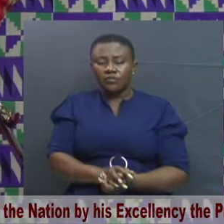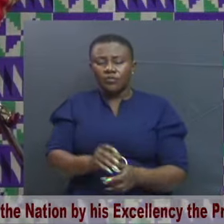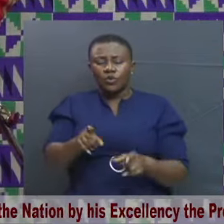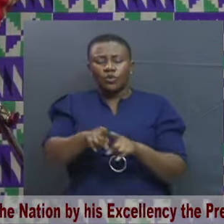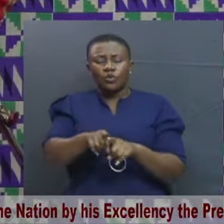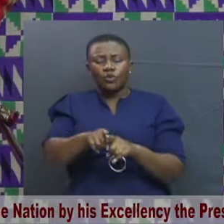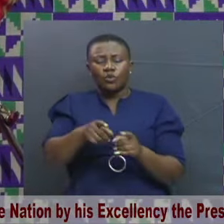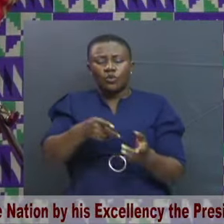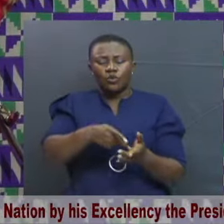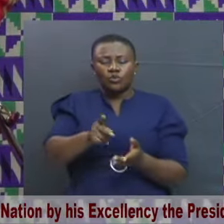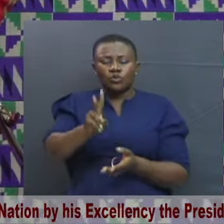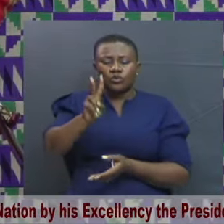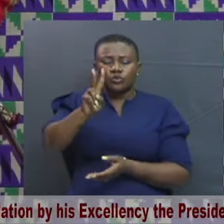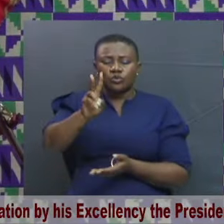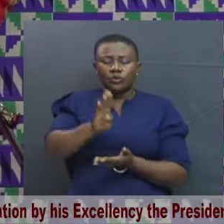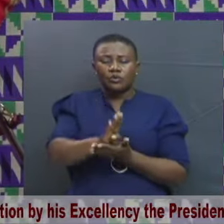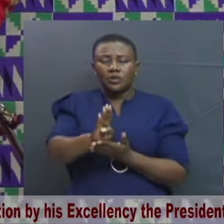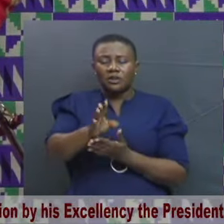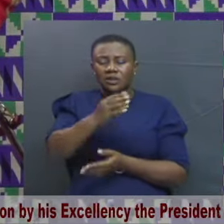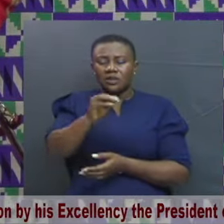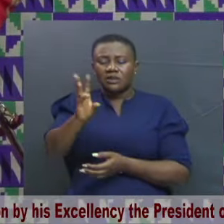b60 million